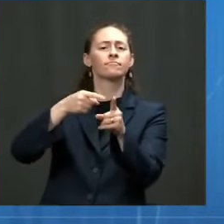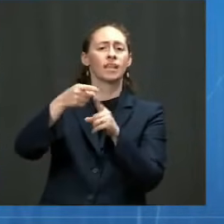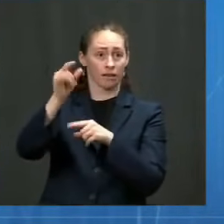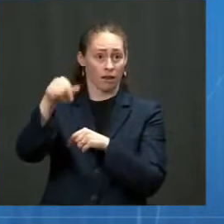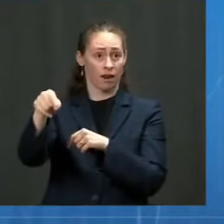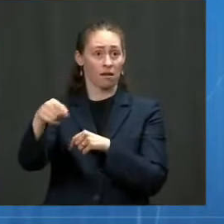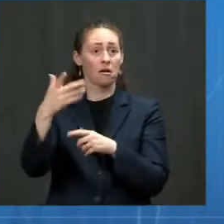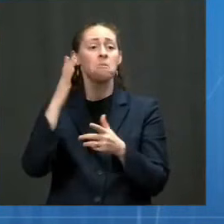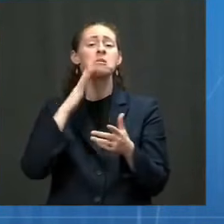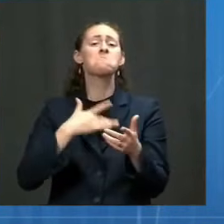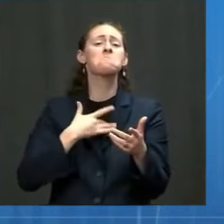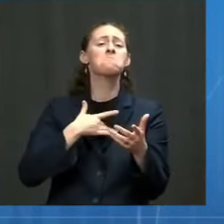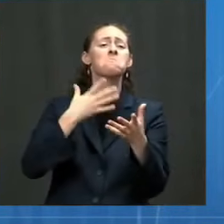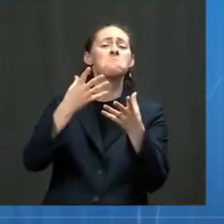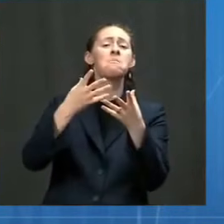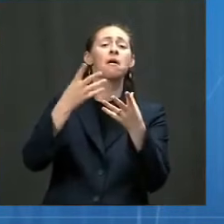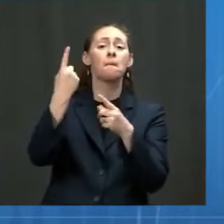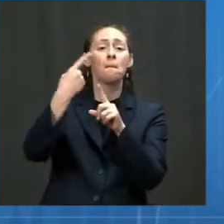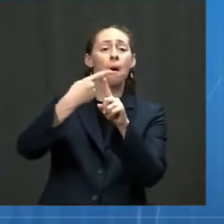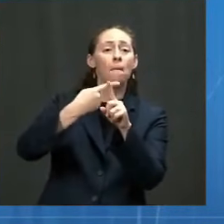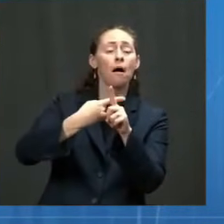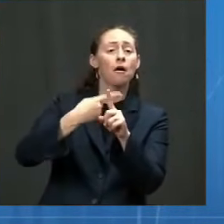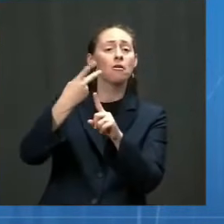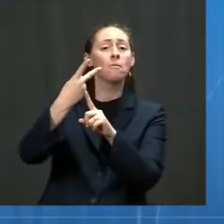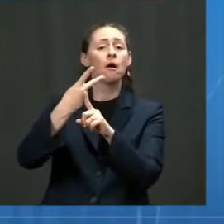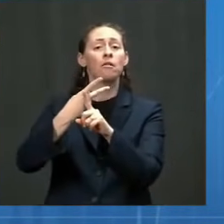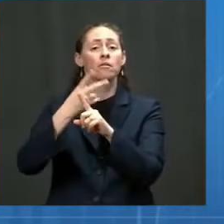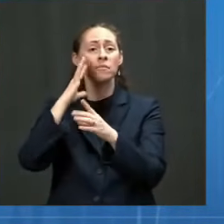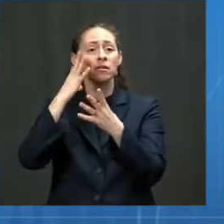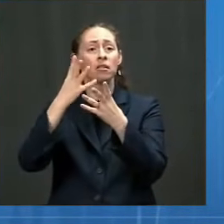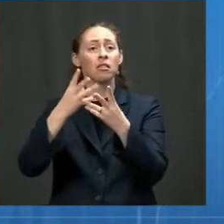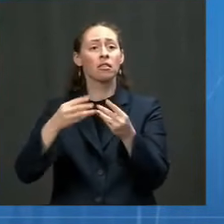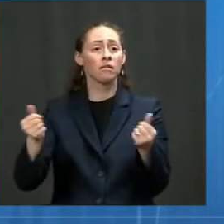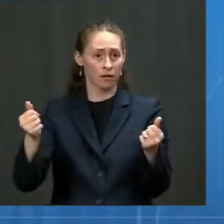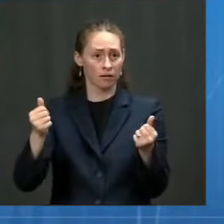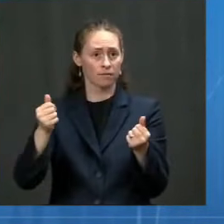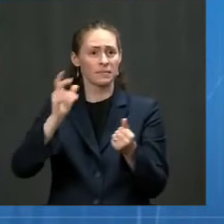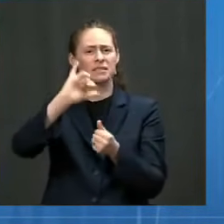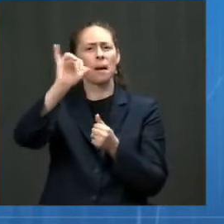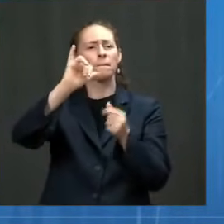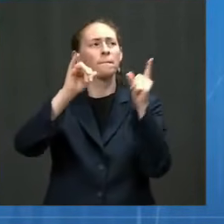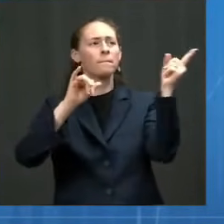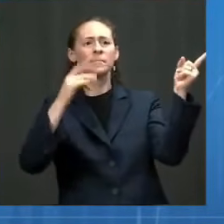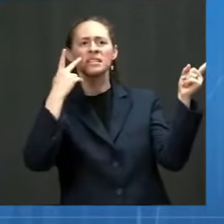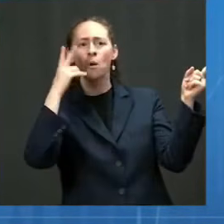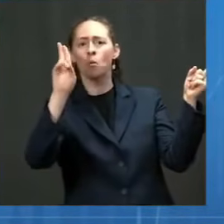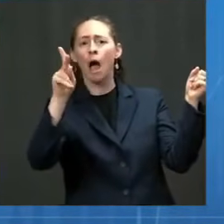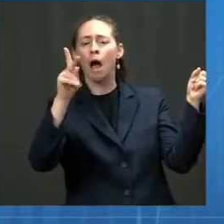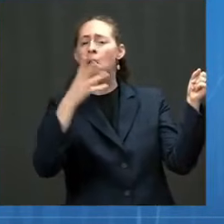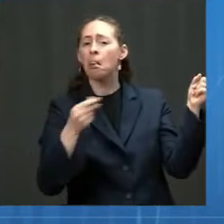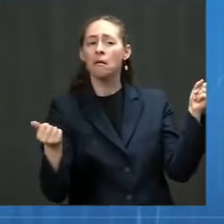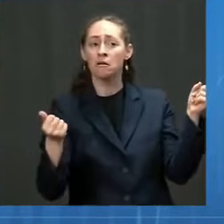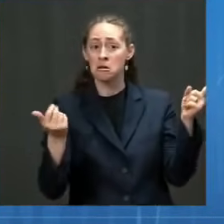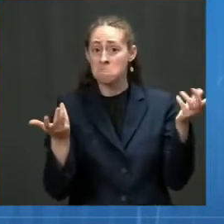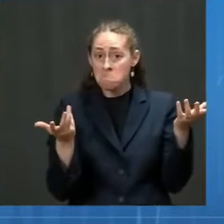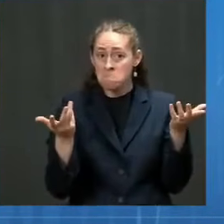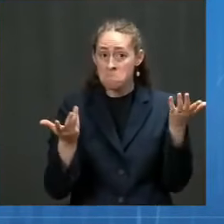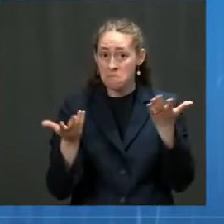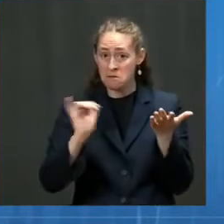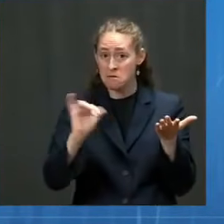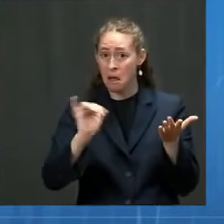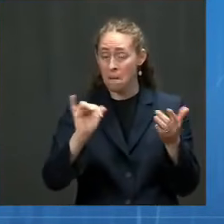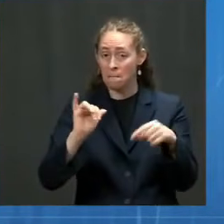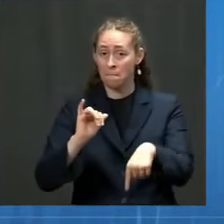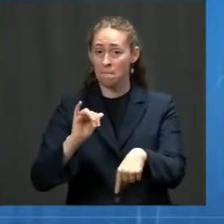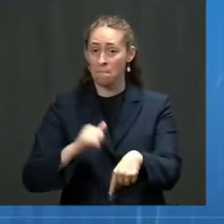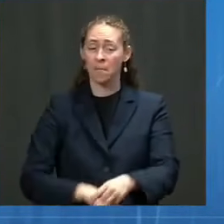or so, like in India and the UK? Dr. Walensky first. Yeah. You know, we're going to make